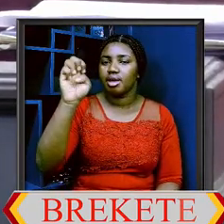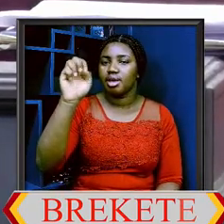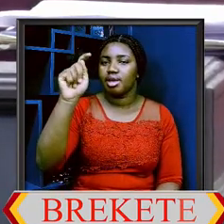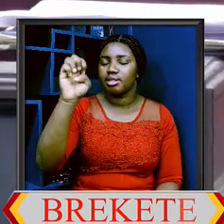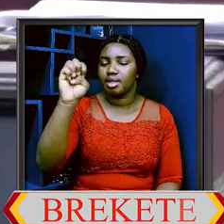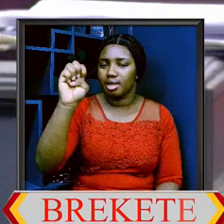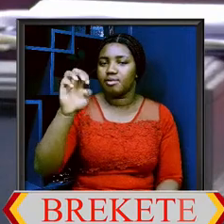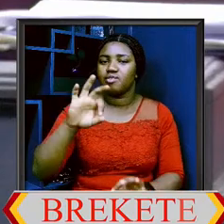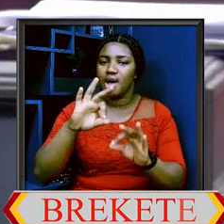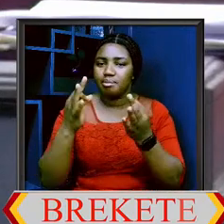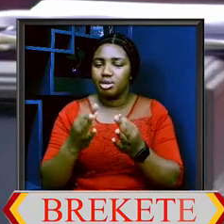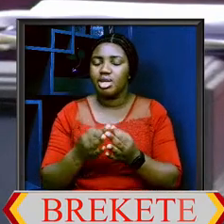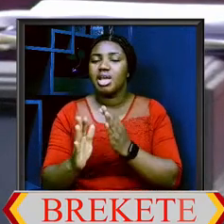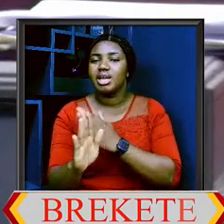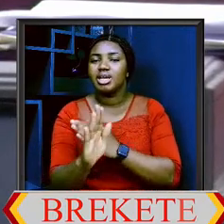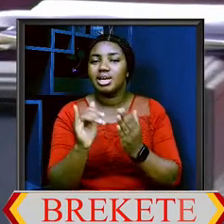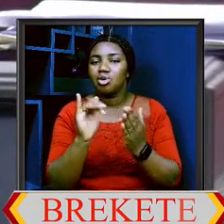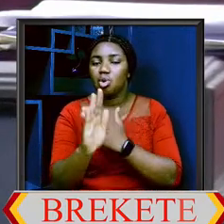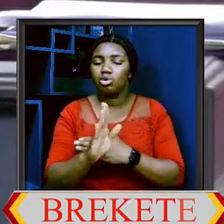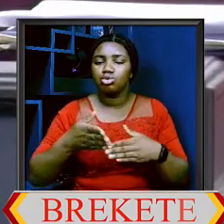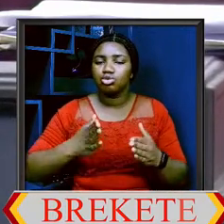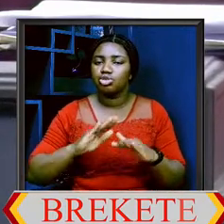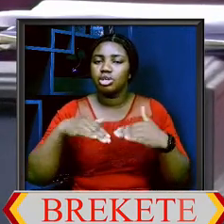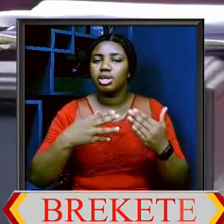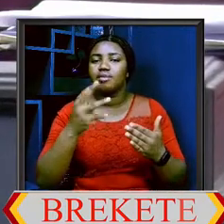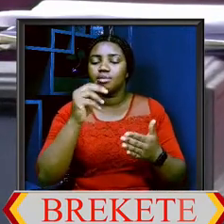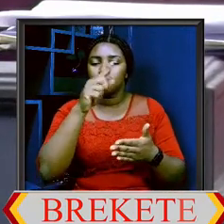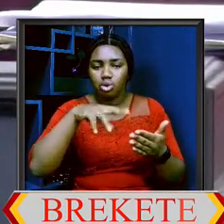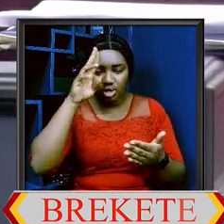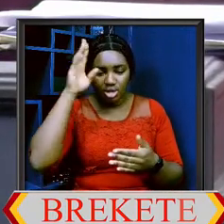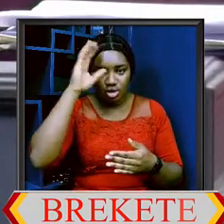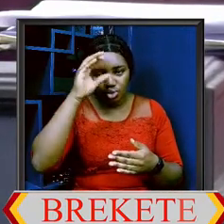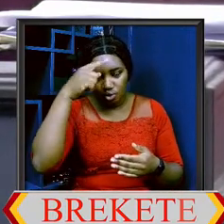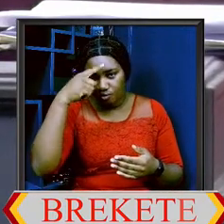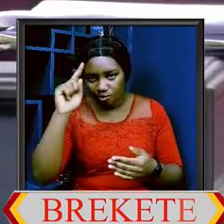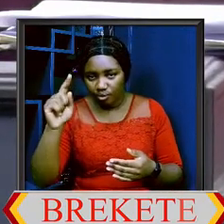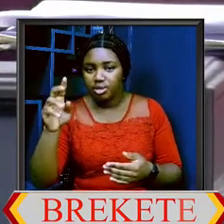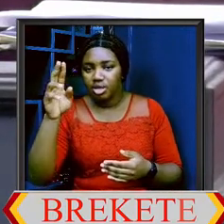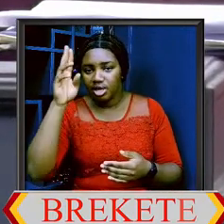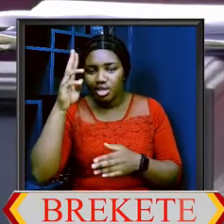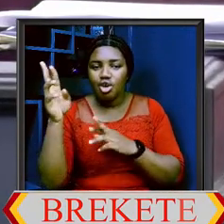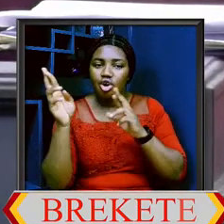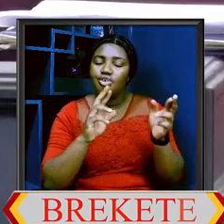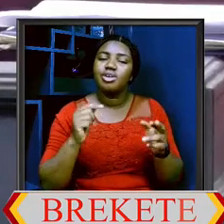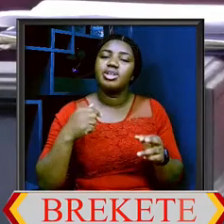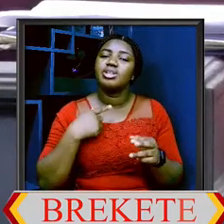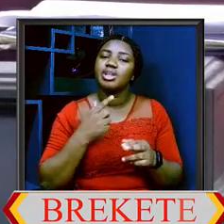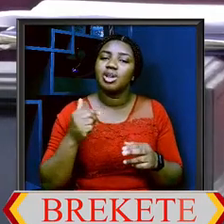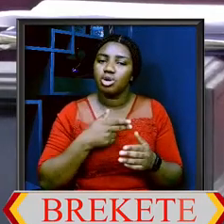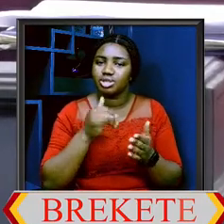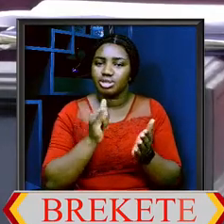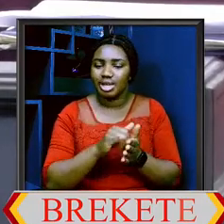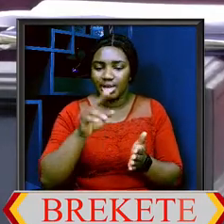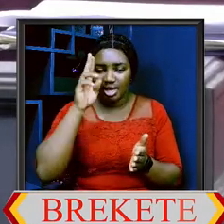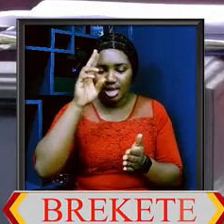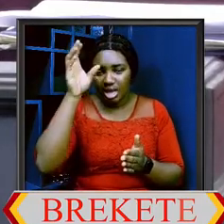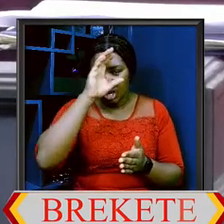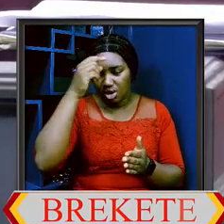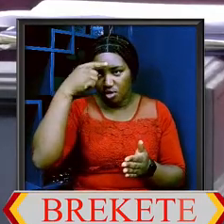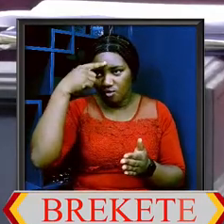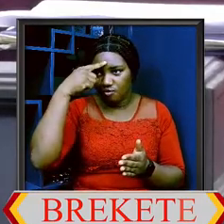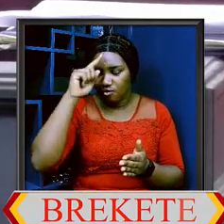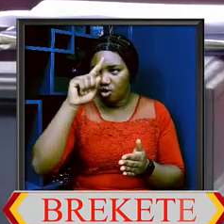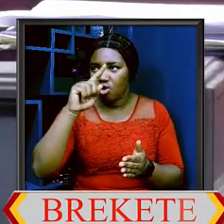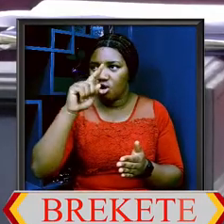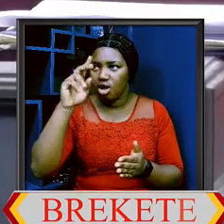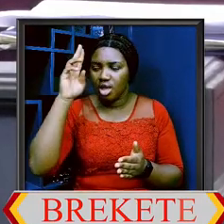looking for this wall although he already tell he already tell us that he's looking for his heaven and he's going to